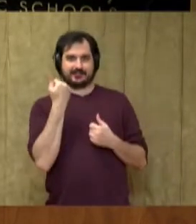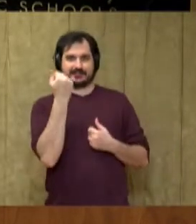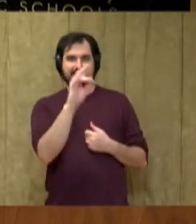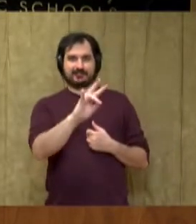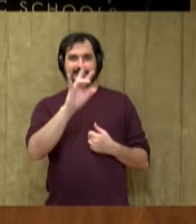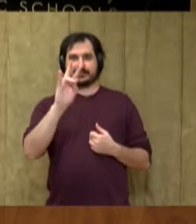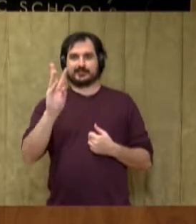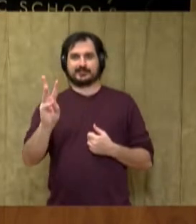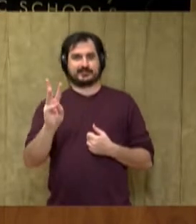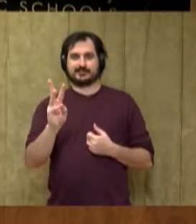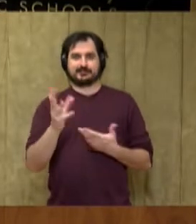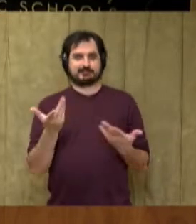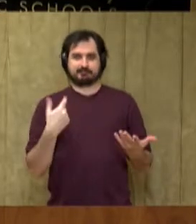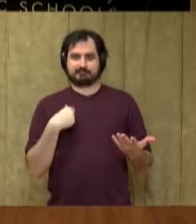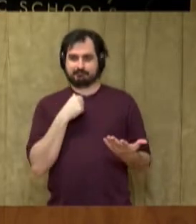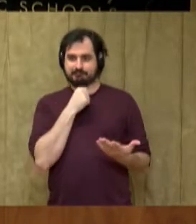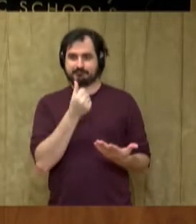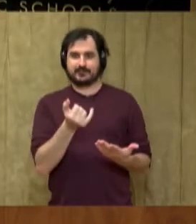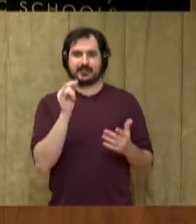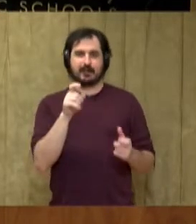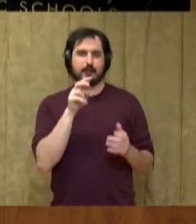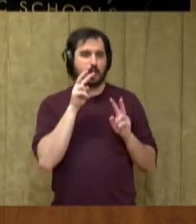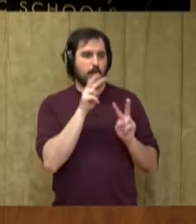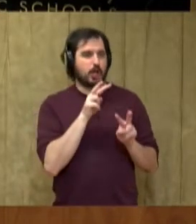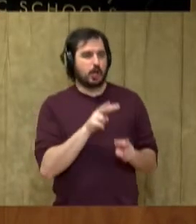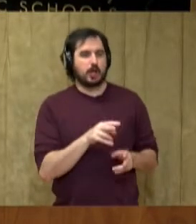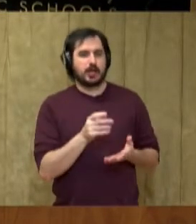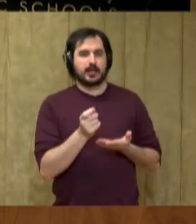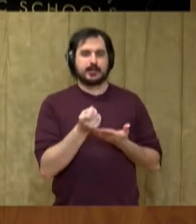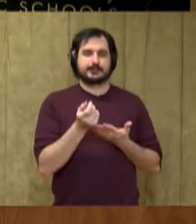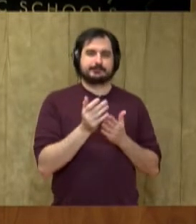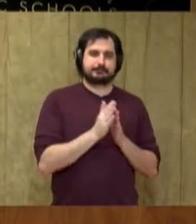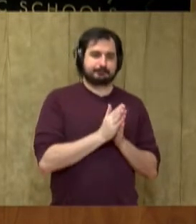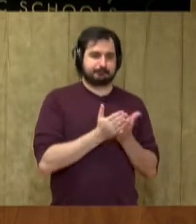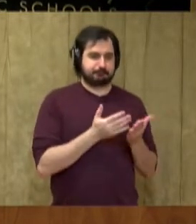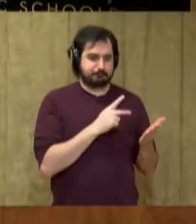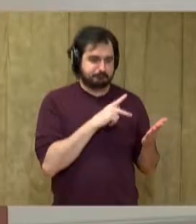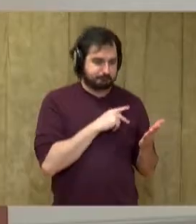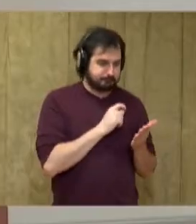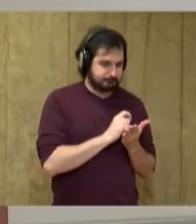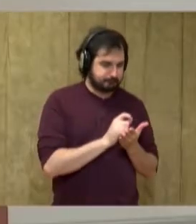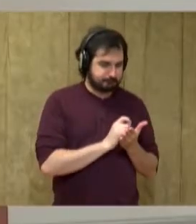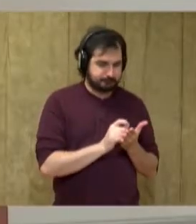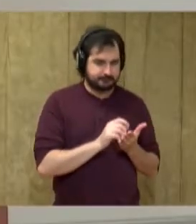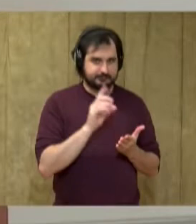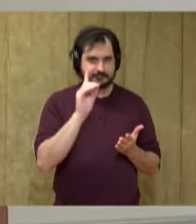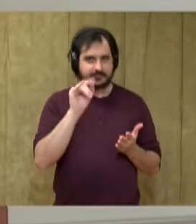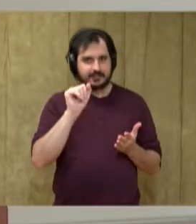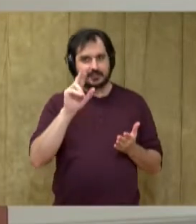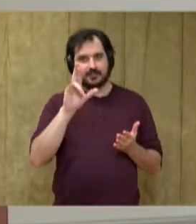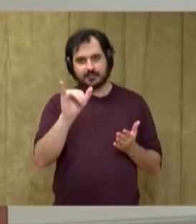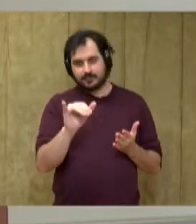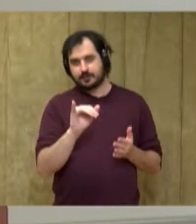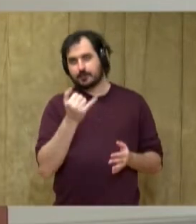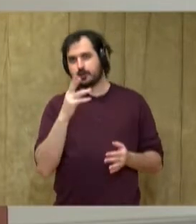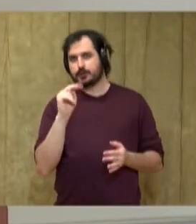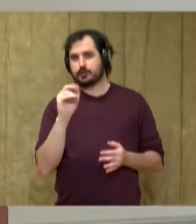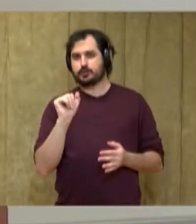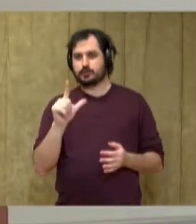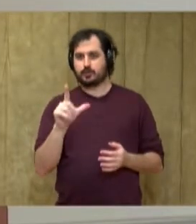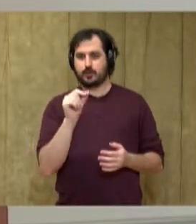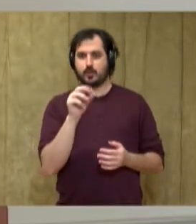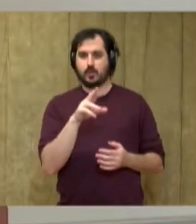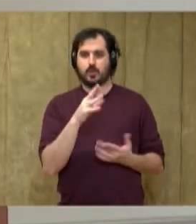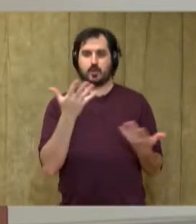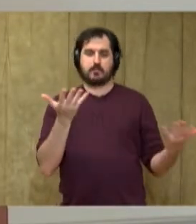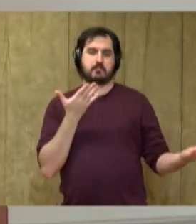So we have to look at diaries of people who were there, or their journals, or maybe somebody wrote their own biography, so an autobiography, or